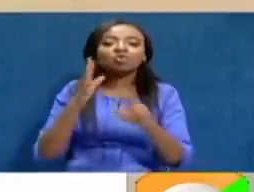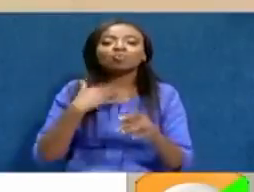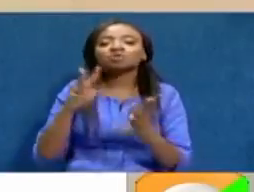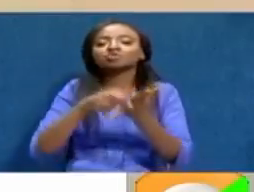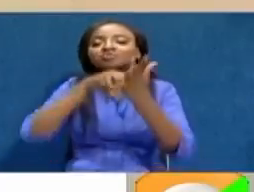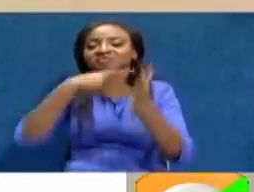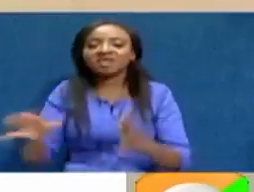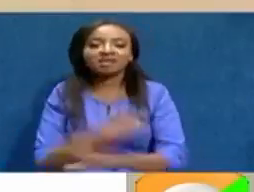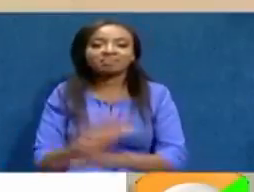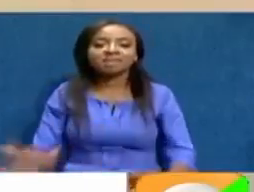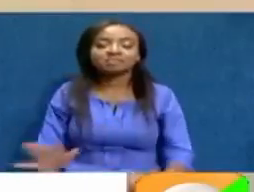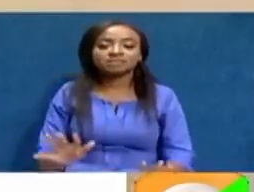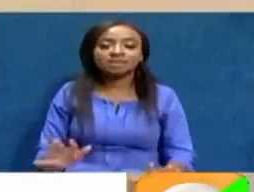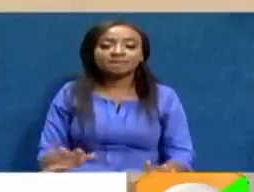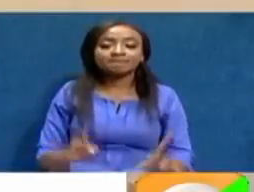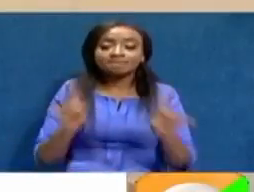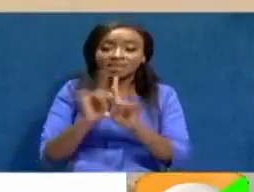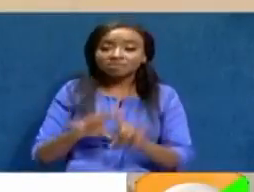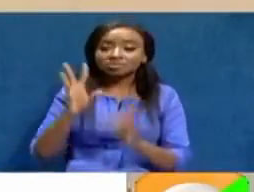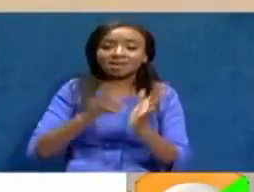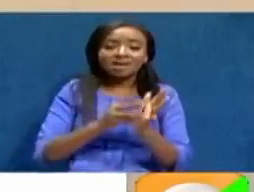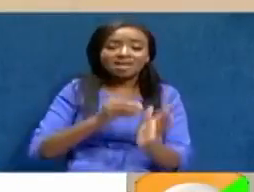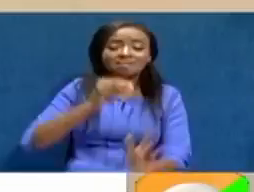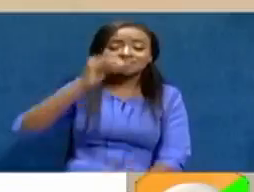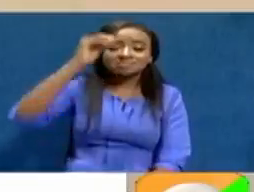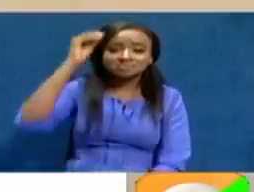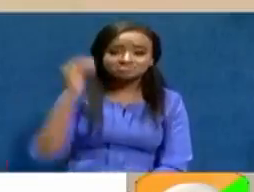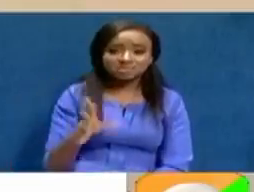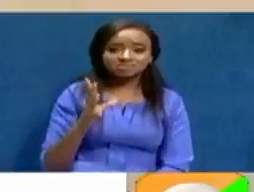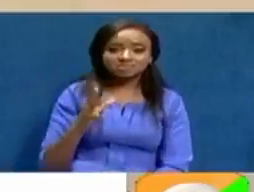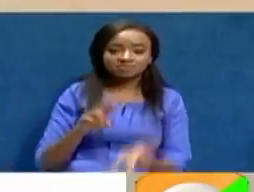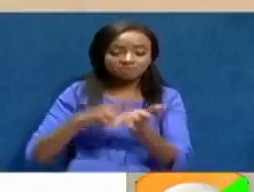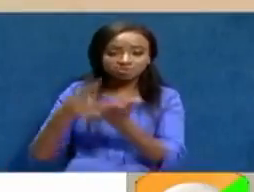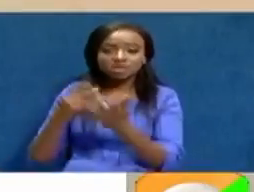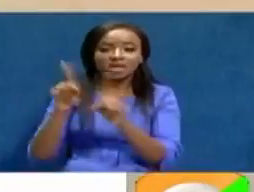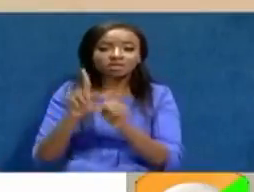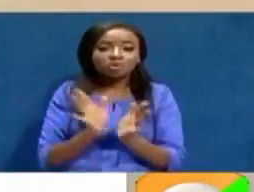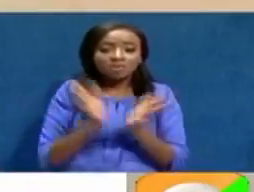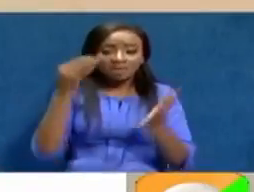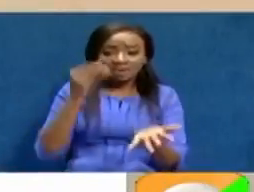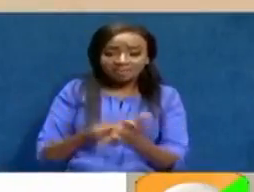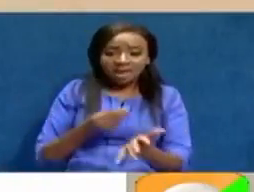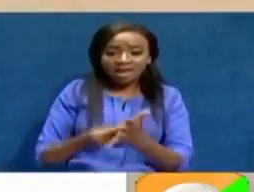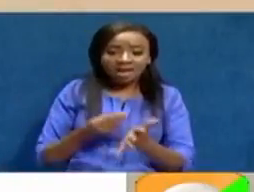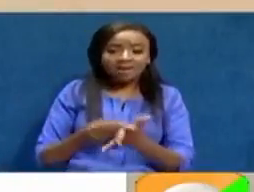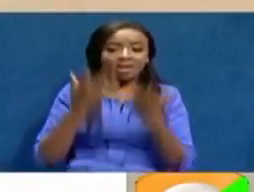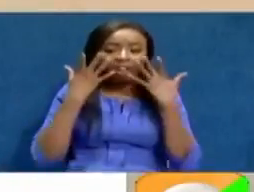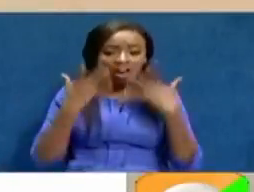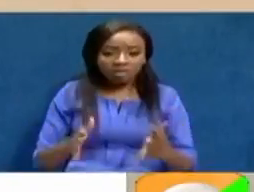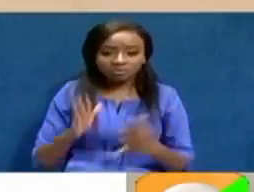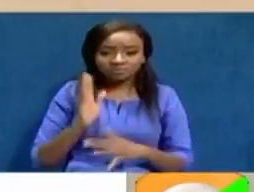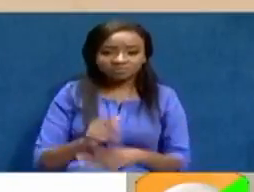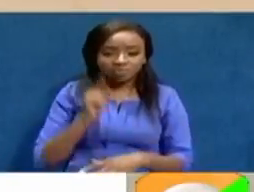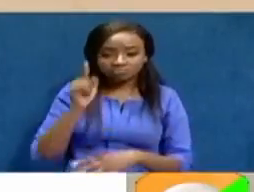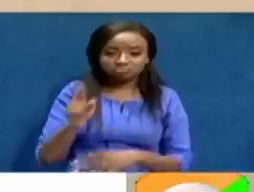spectacularly." It went on to say that the costs were highly inflated and that the actual amount of public money that was lost from